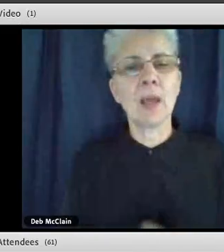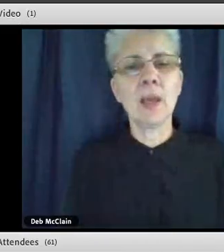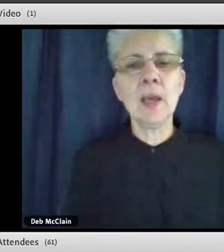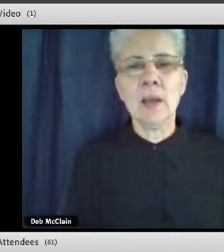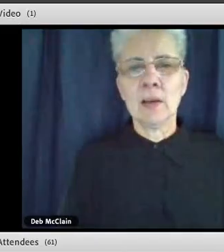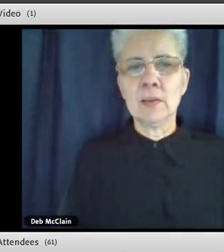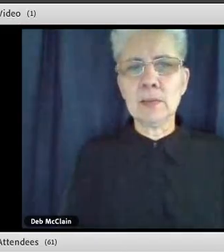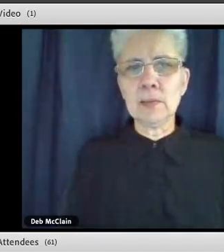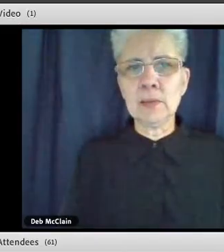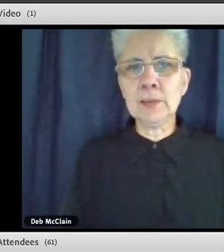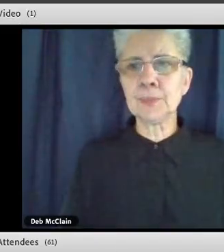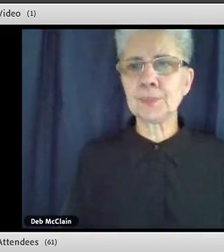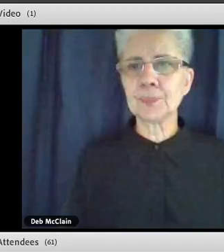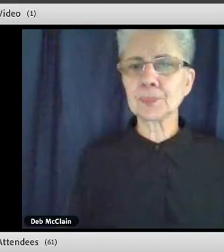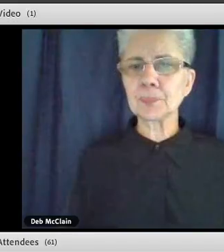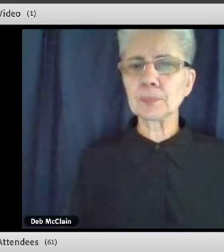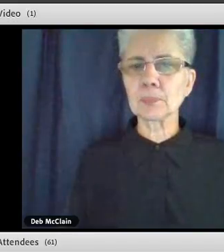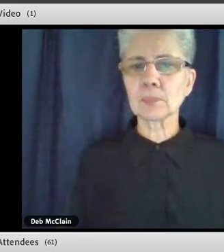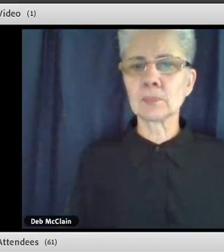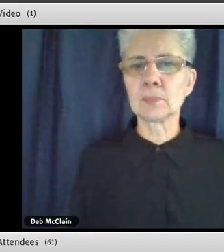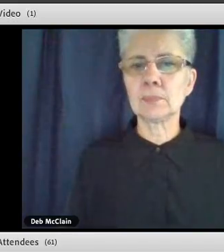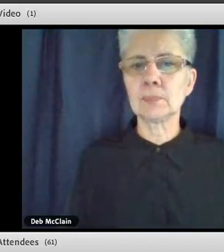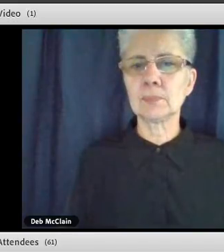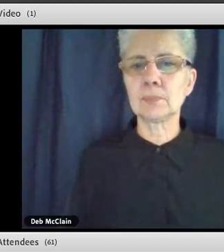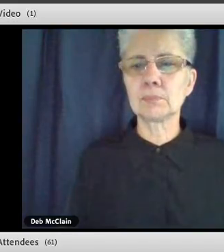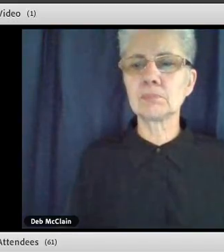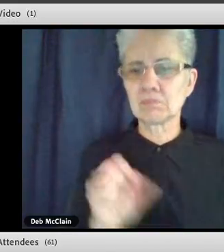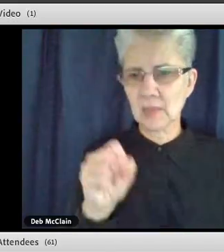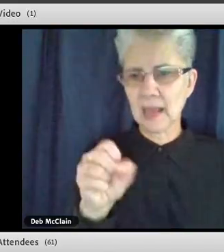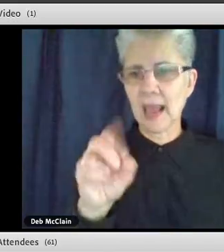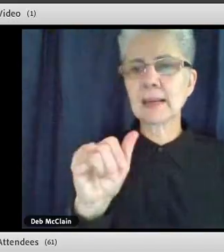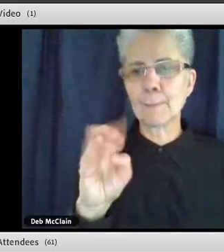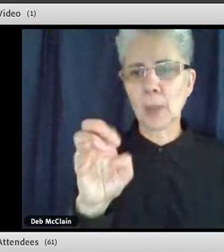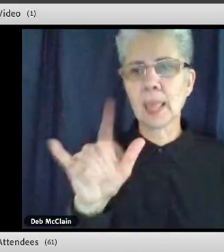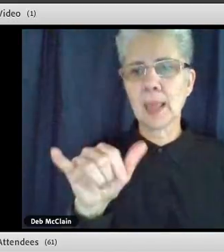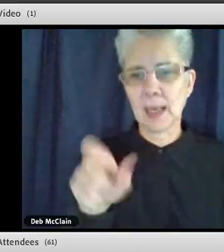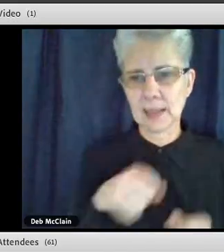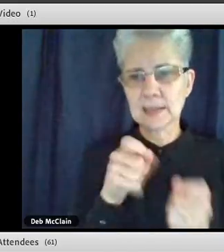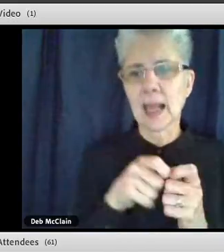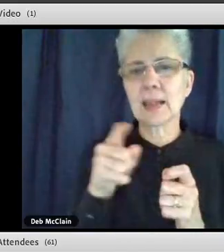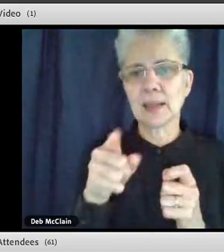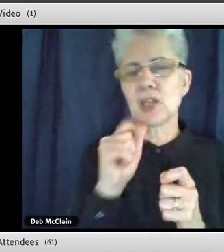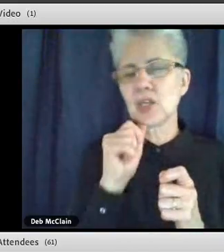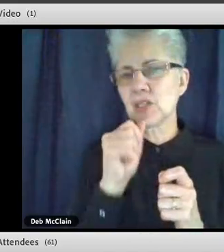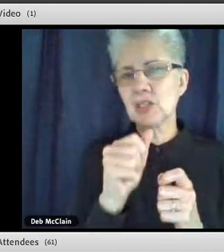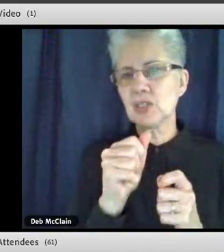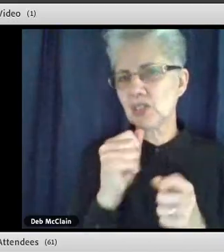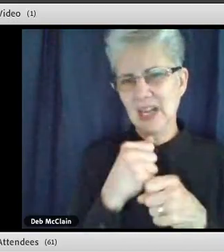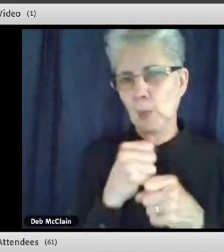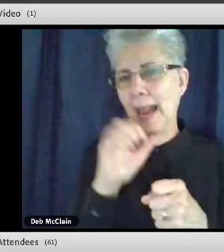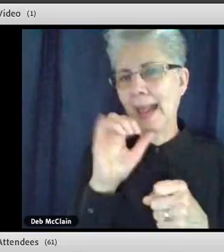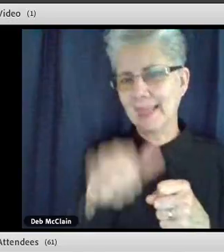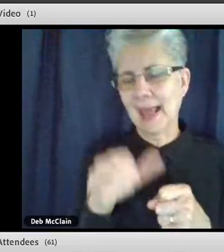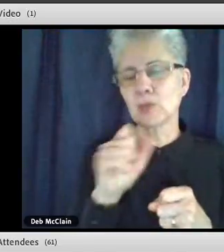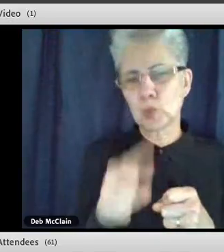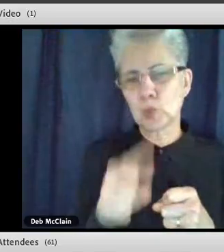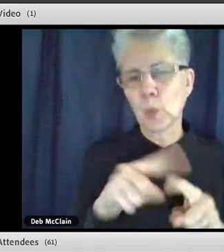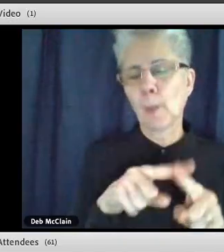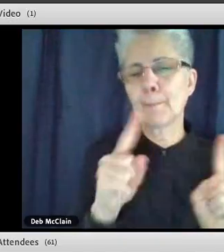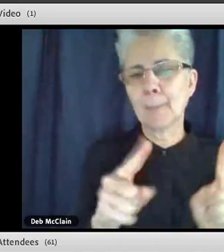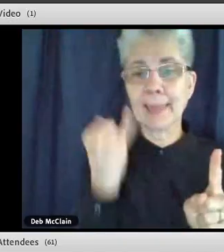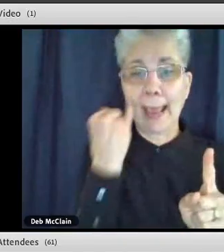what to do. So good. Yeah, Kimberly, exactly. She didn't create this, but yeah, but the